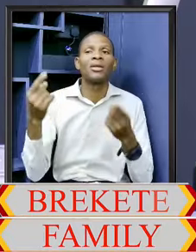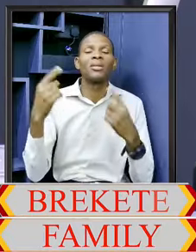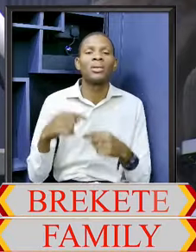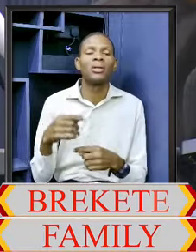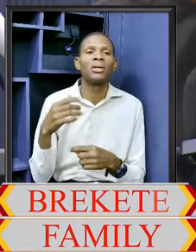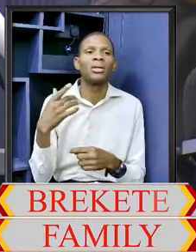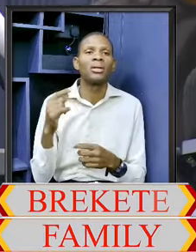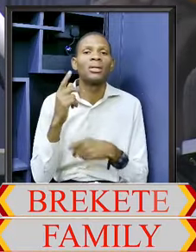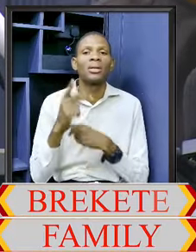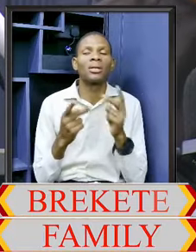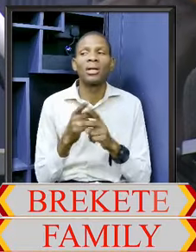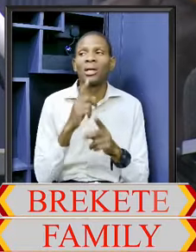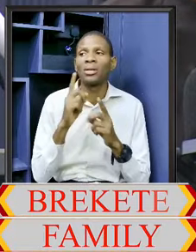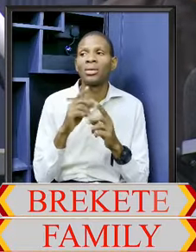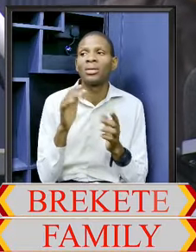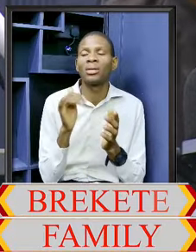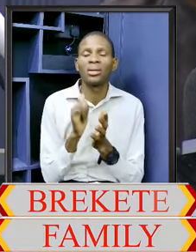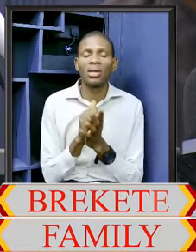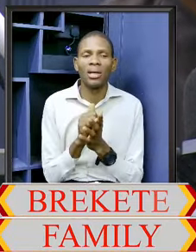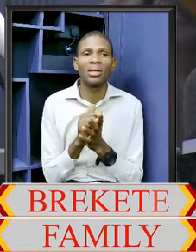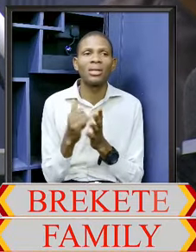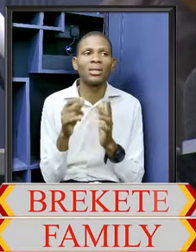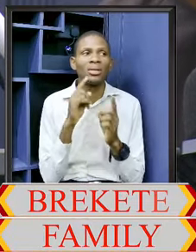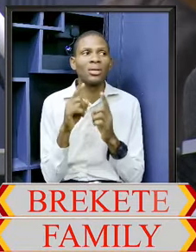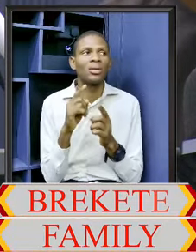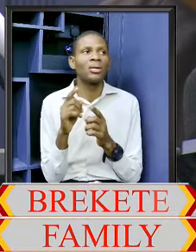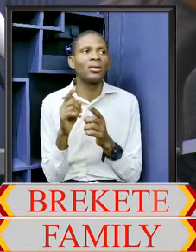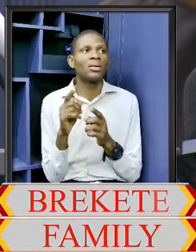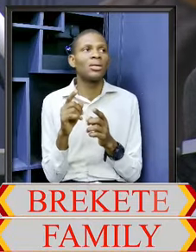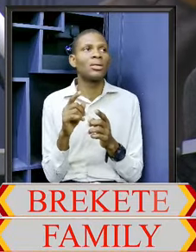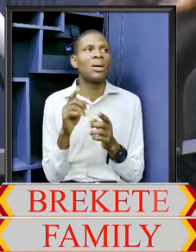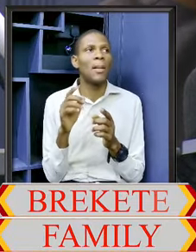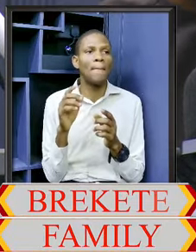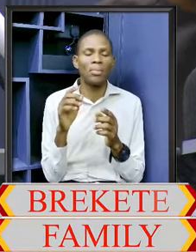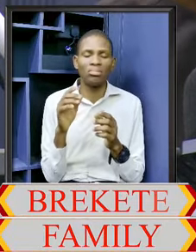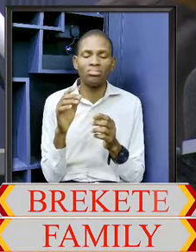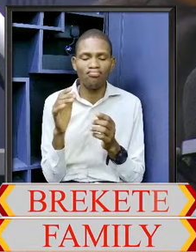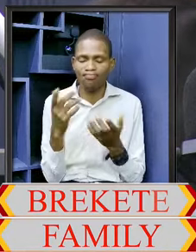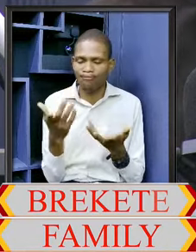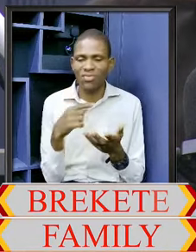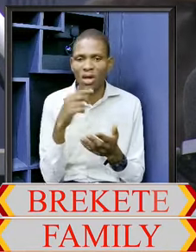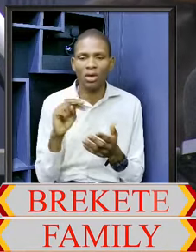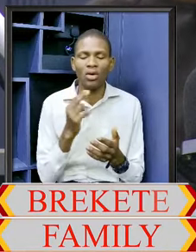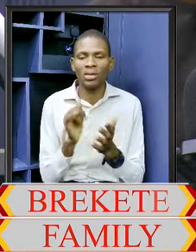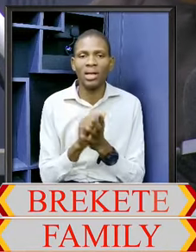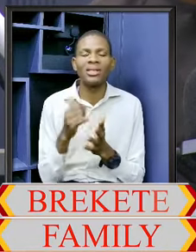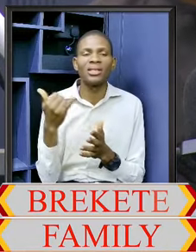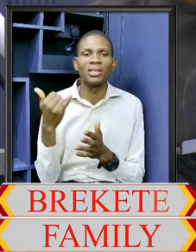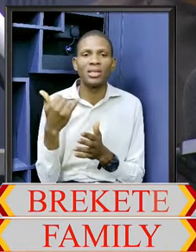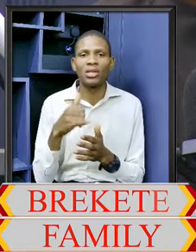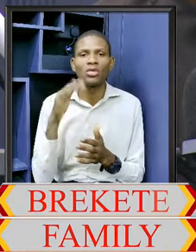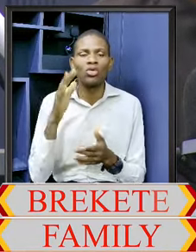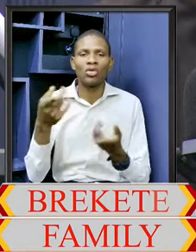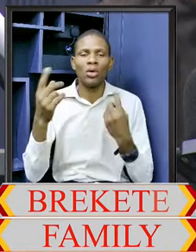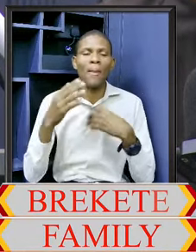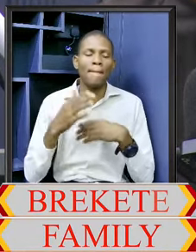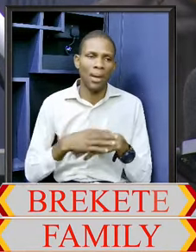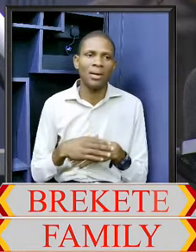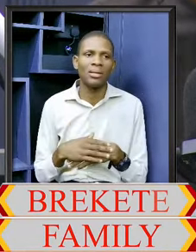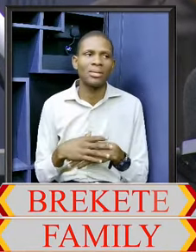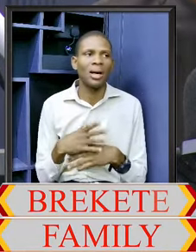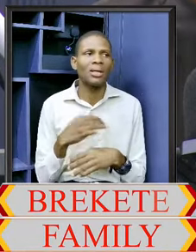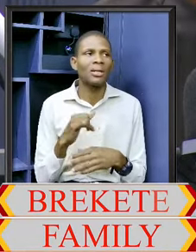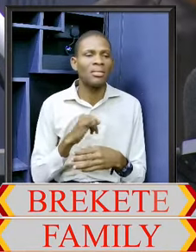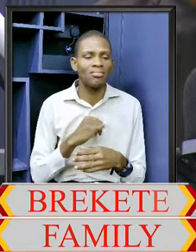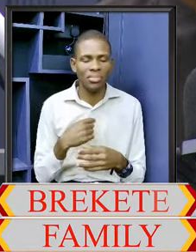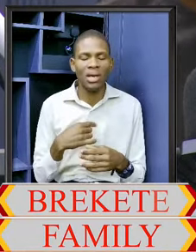the kind talk where they begin talk, make everybody say, we want these people more. And at that day, I can't even tell them, say, me, I